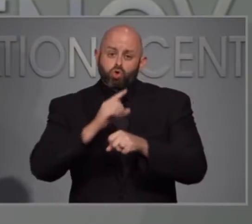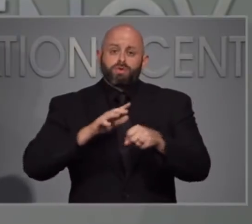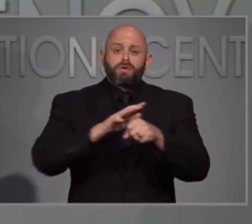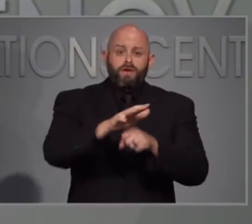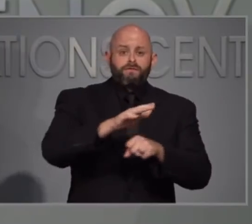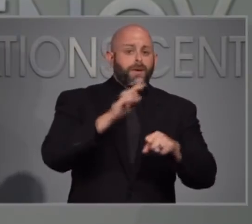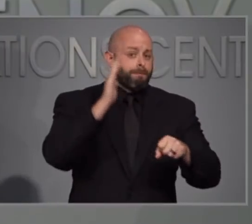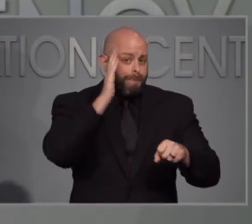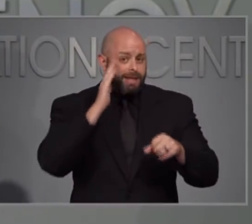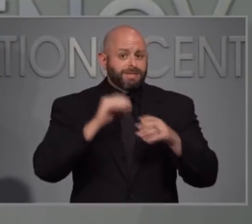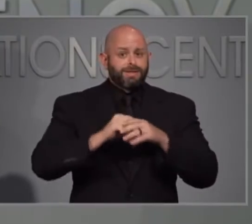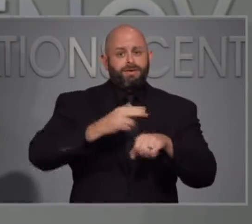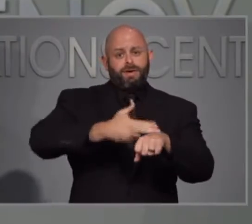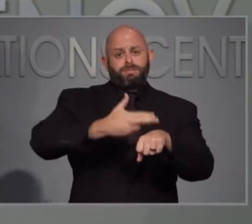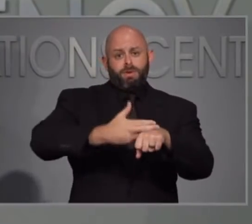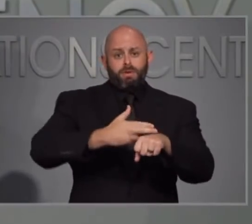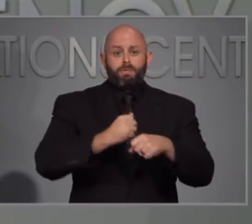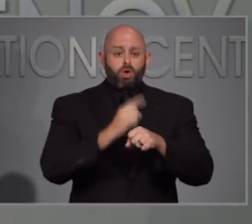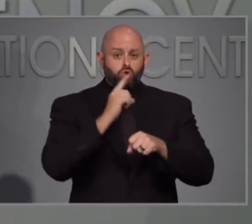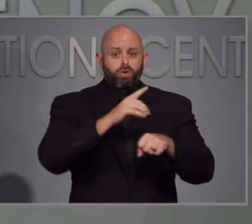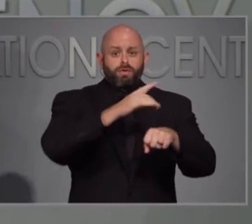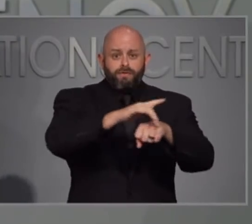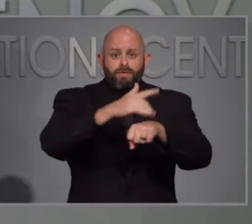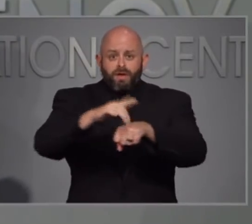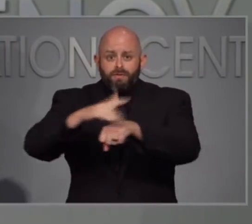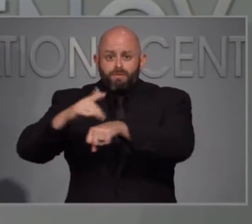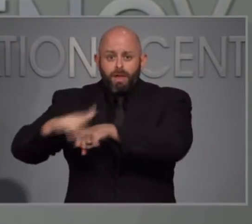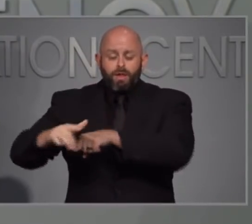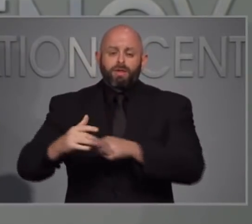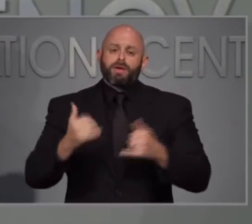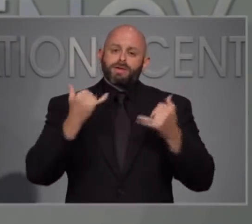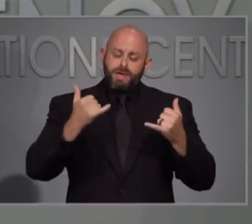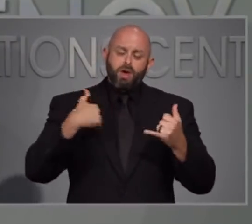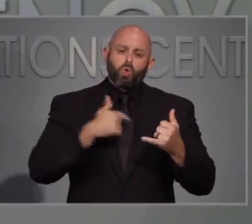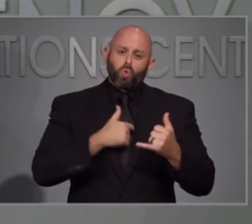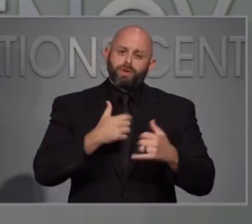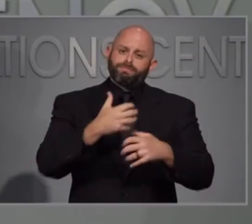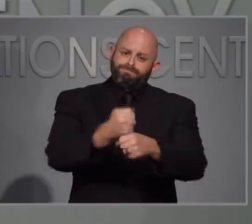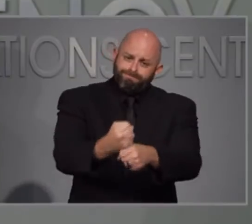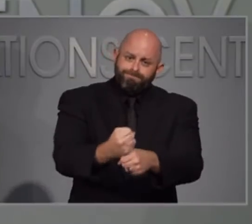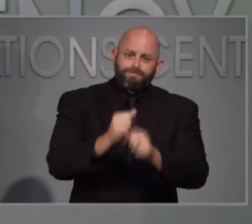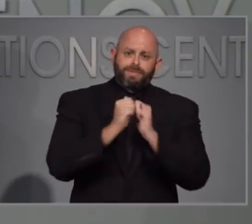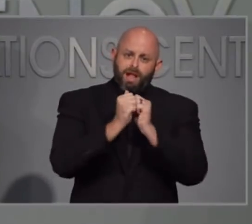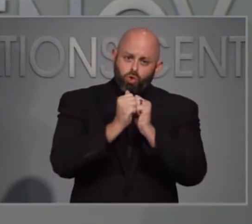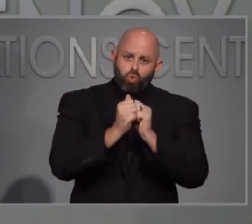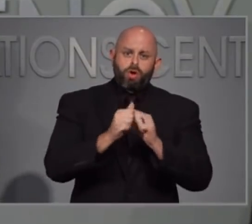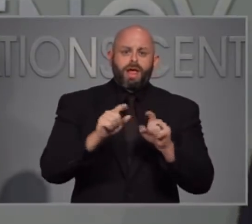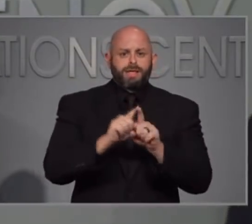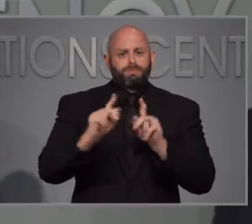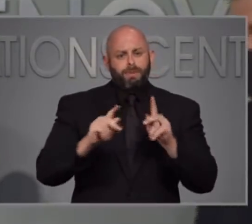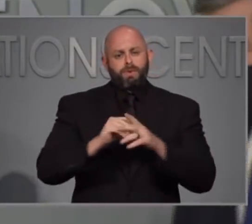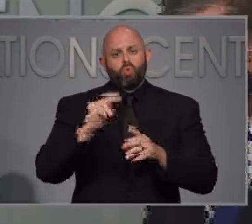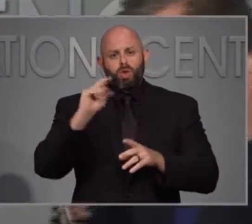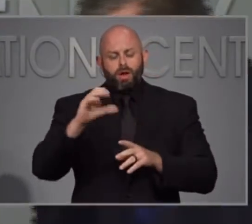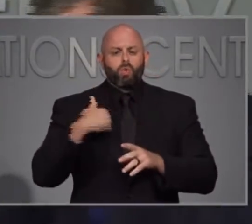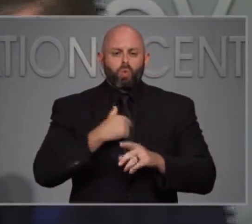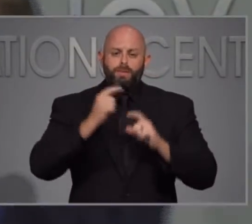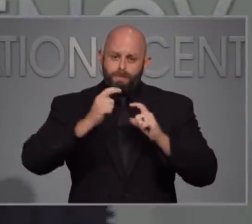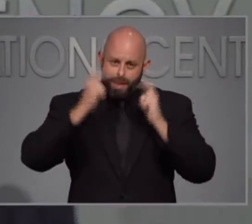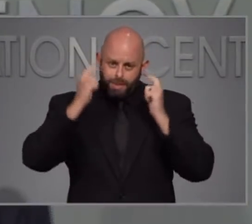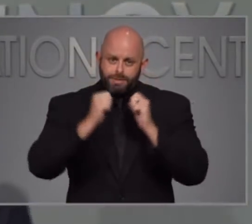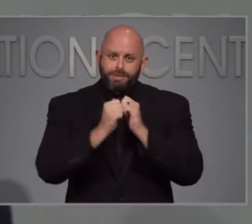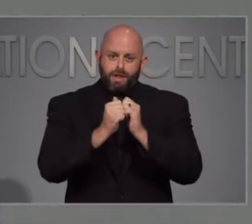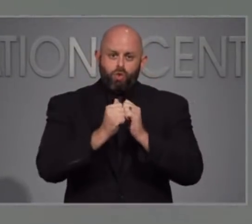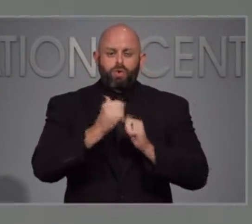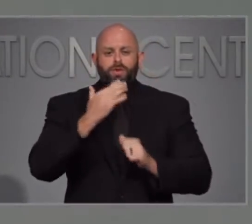for us when we need it. So now's the time to do this hard work together as North Carolinians. Thank you.